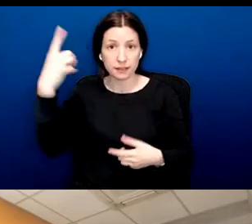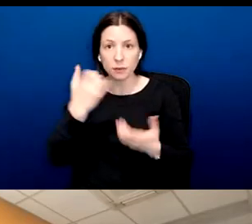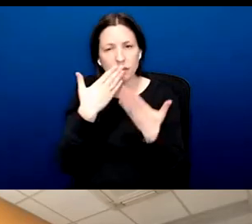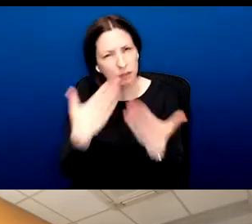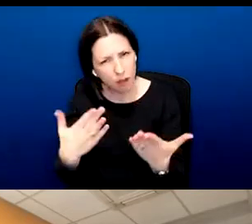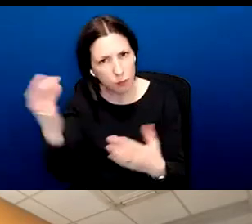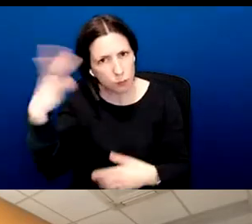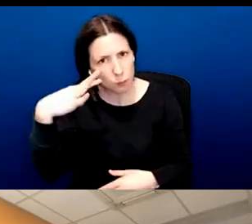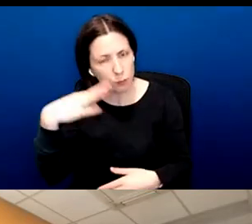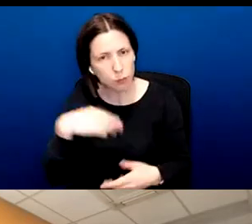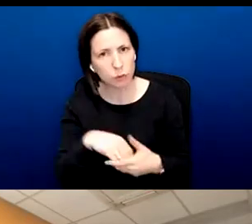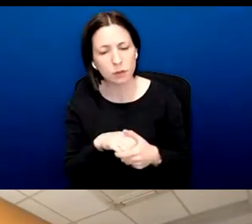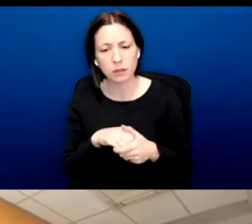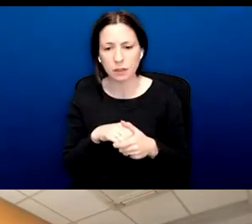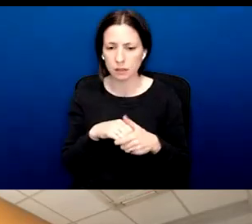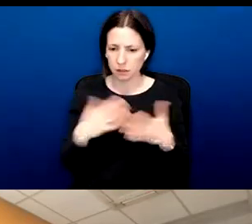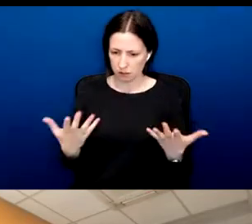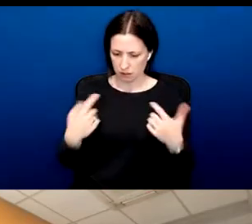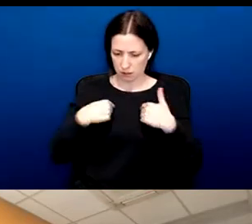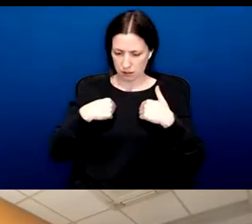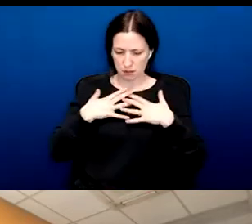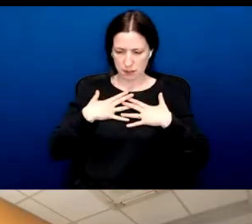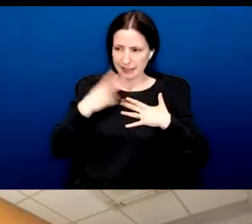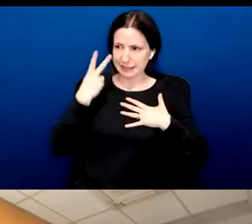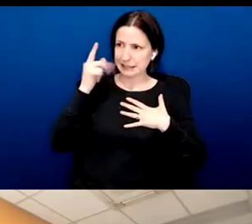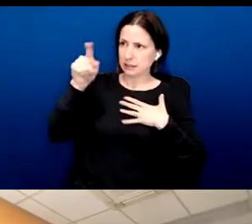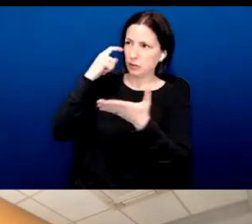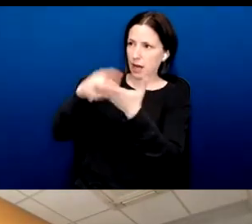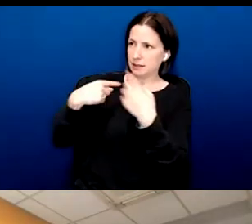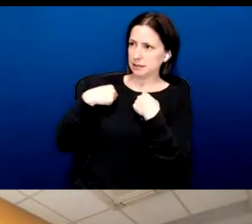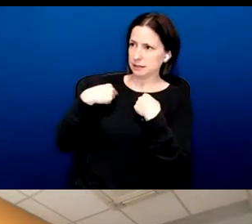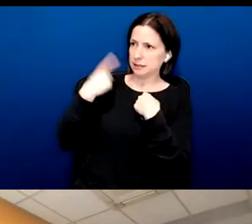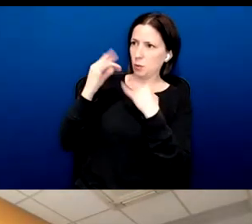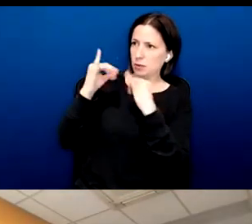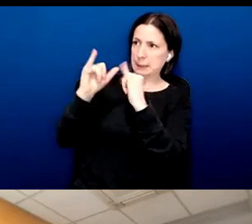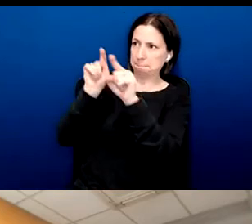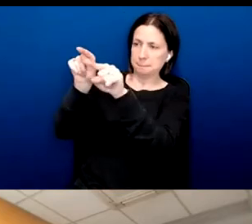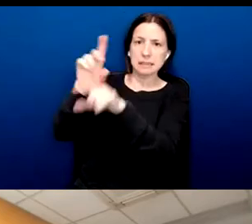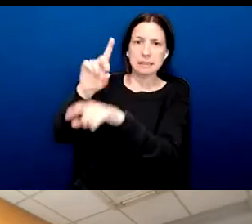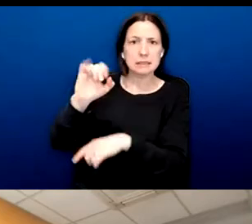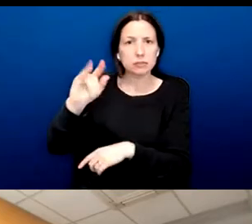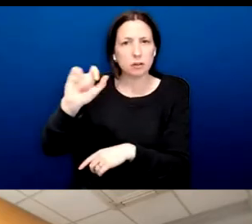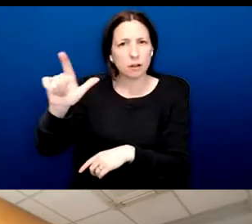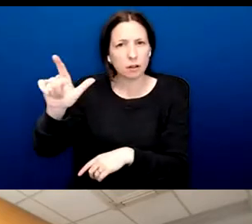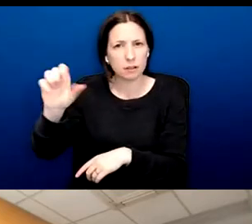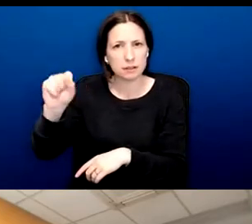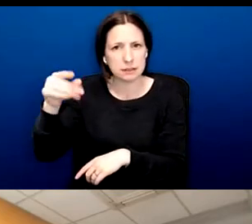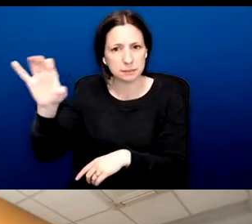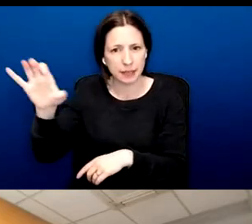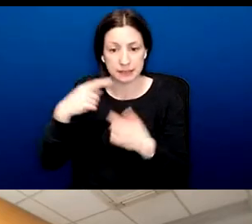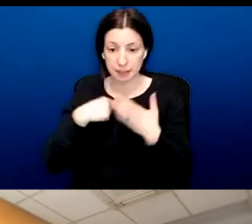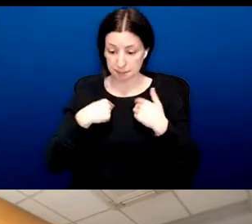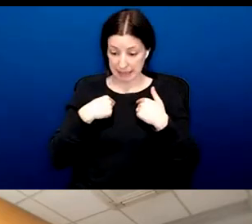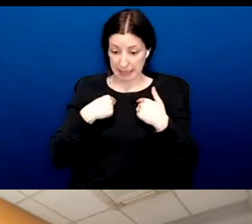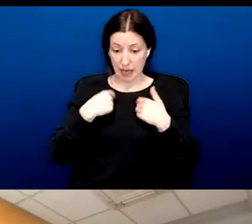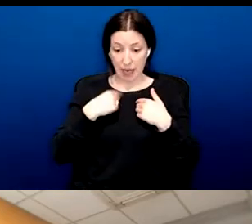what it means to see yourself in digital spaces. You know, how much it means to me when I am a co-author and I get